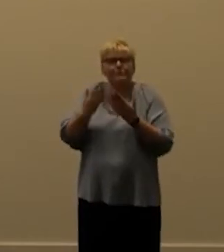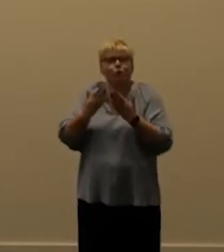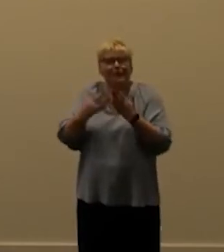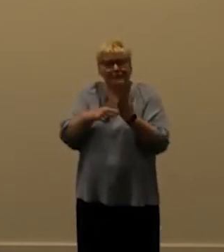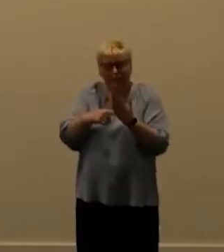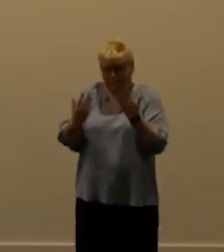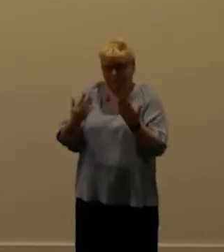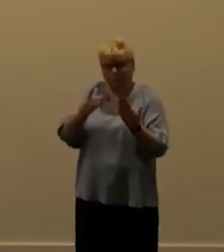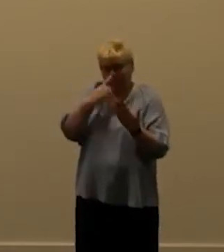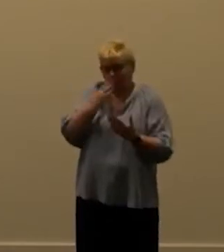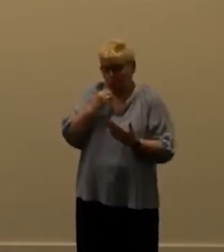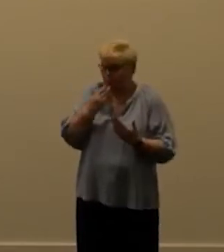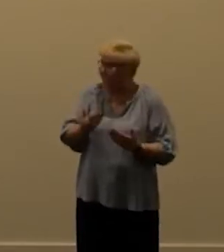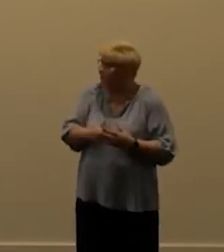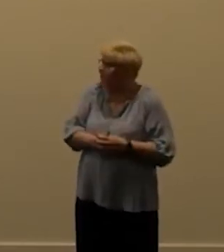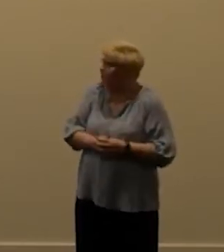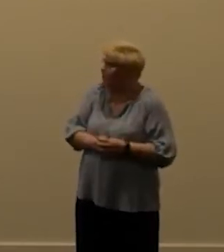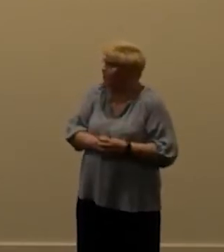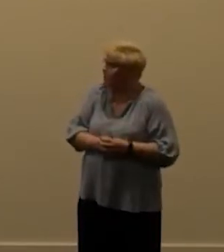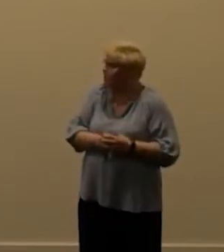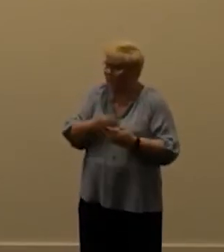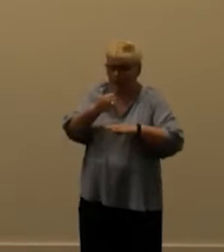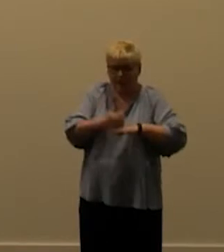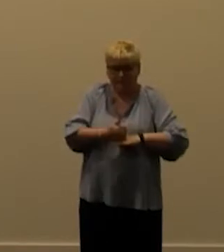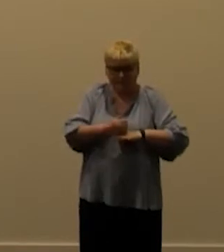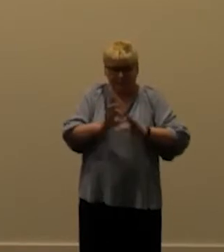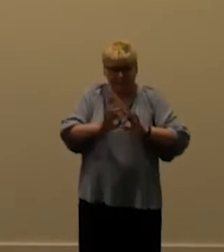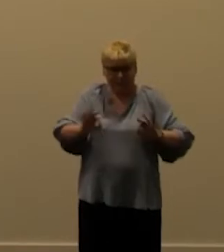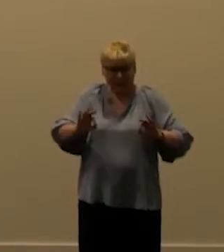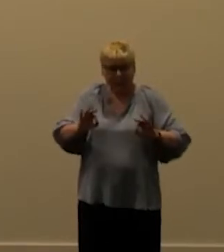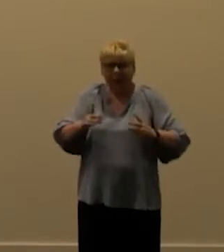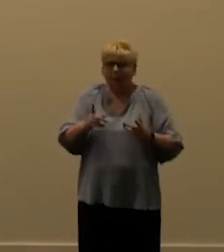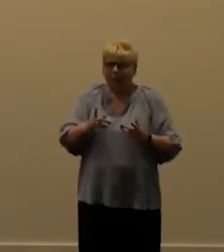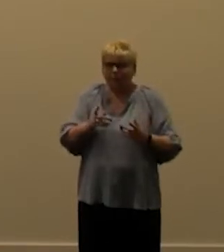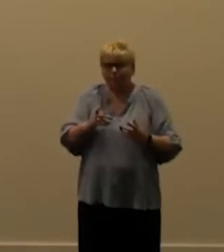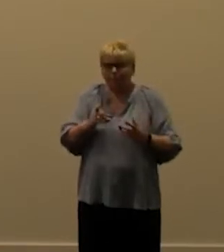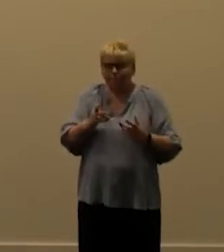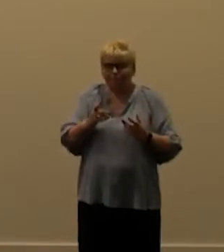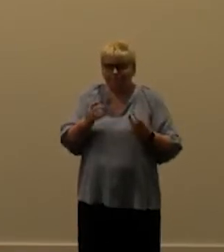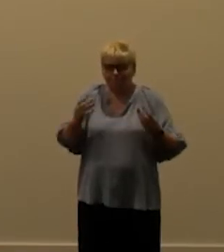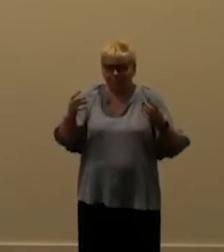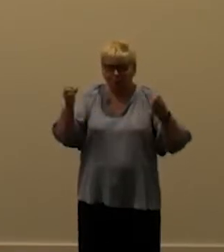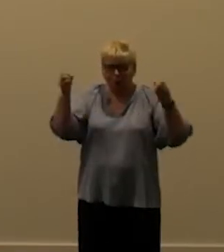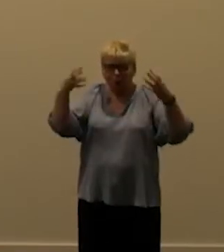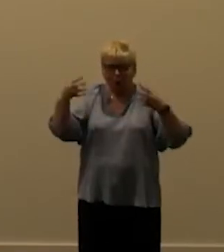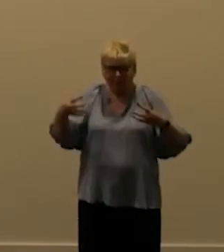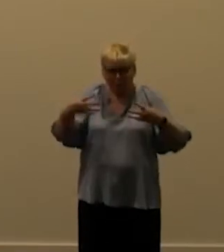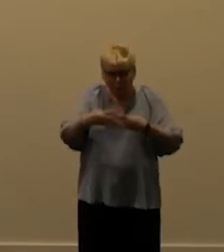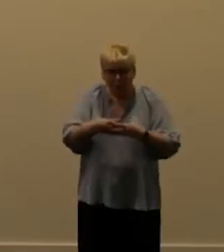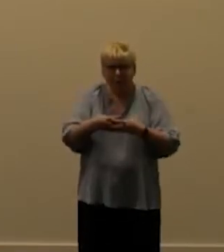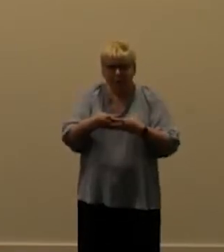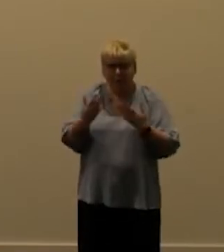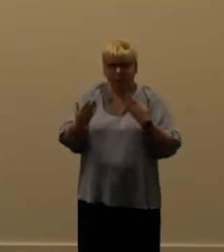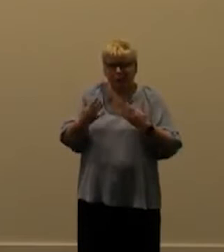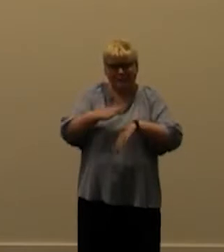this is really good for blueprint, or for, sorry, baselining and understanding, I guess, configuration drift between time or tenants is